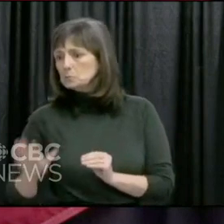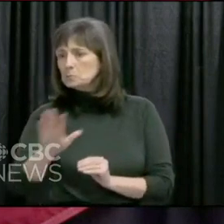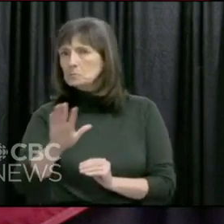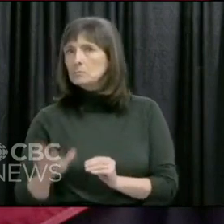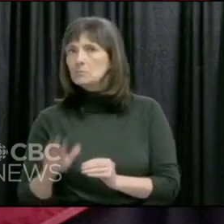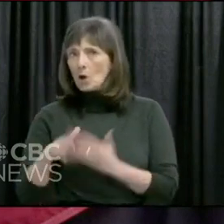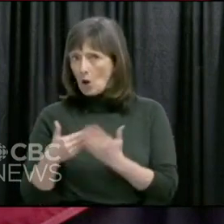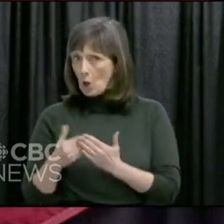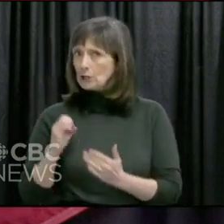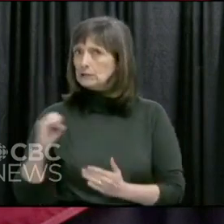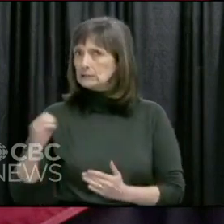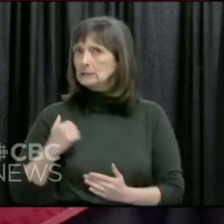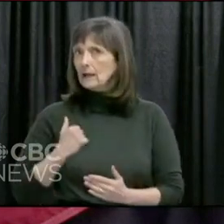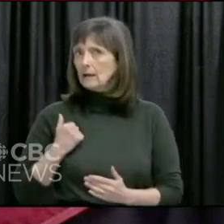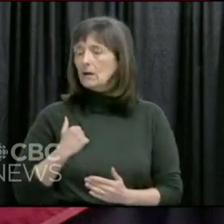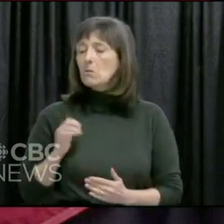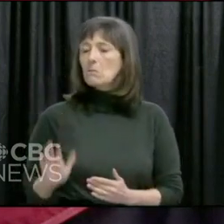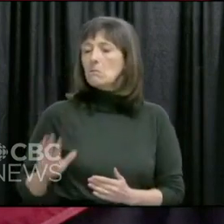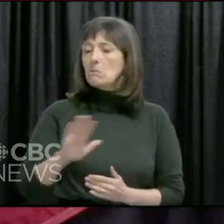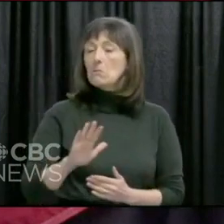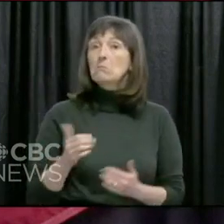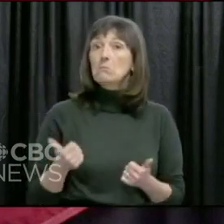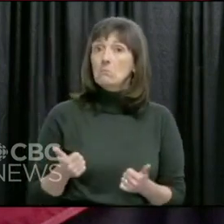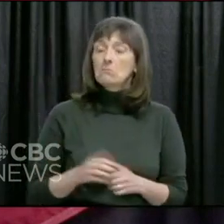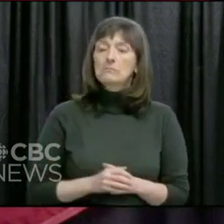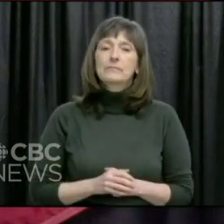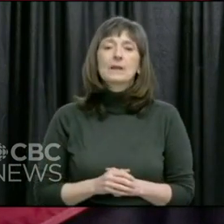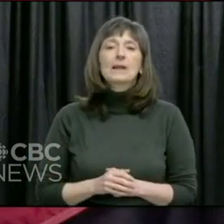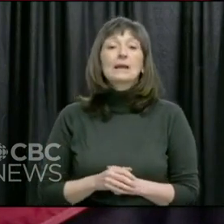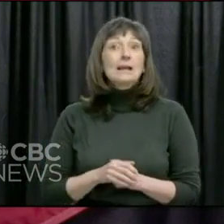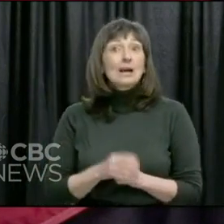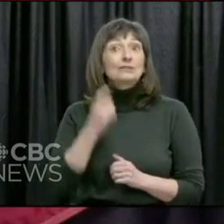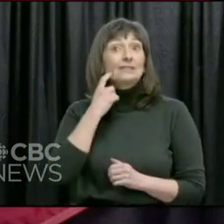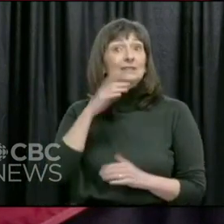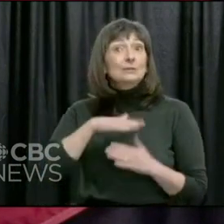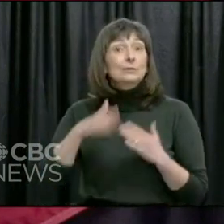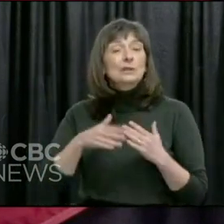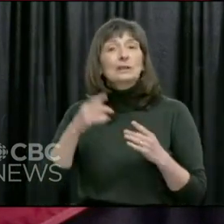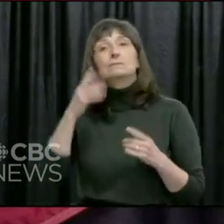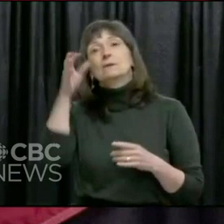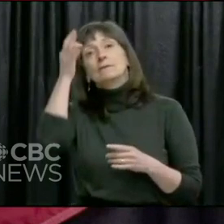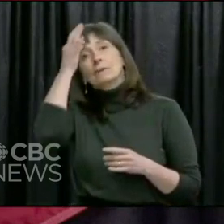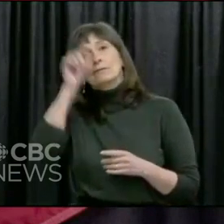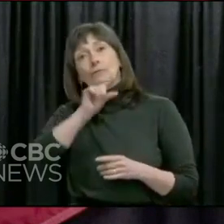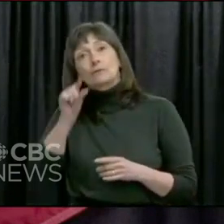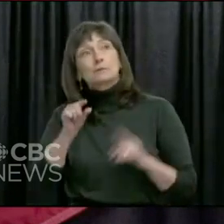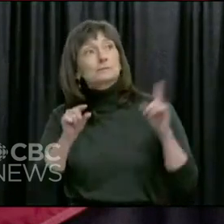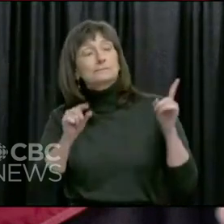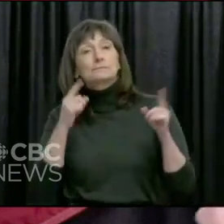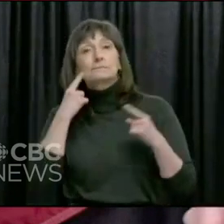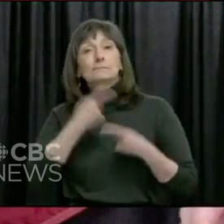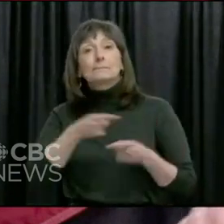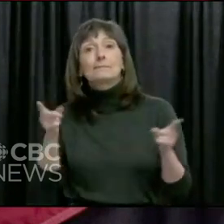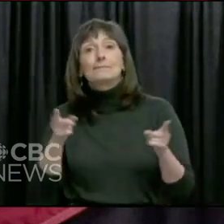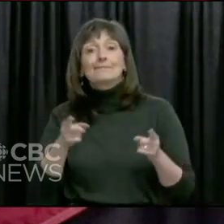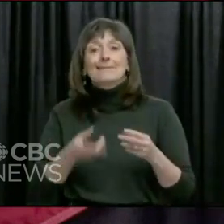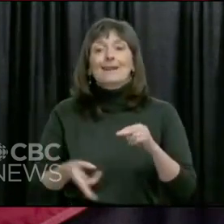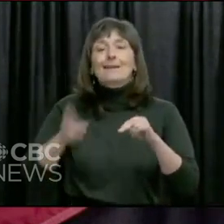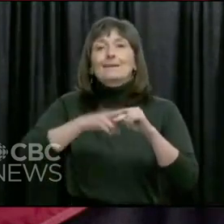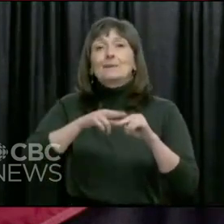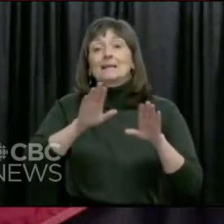cases. So now sticking with the news over the weekend, the federal government announced an annual increase to the Canada Child